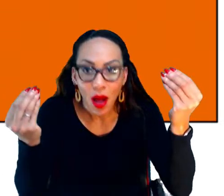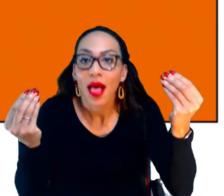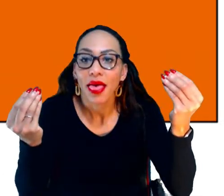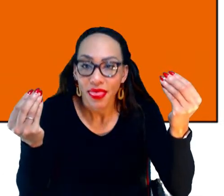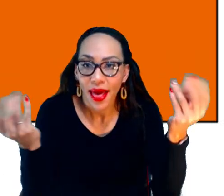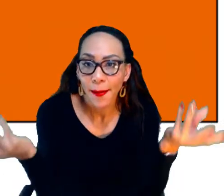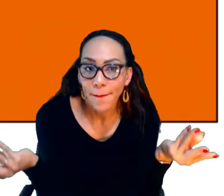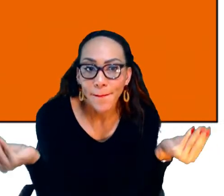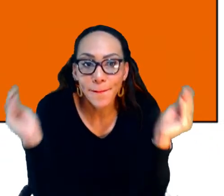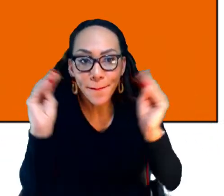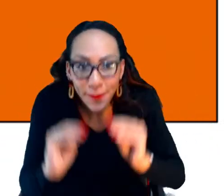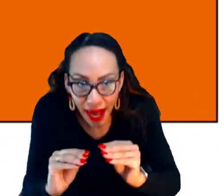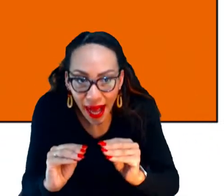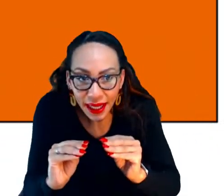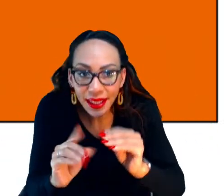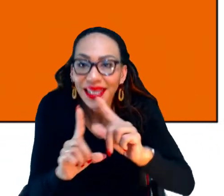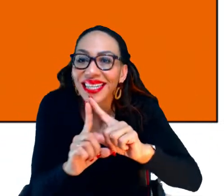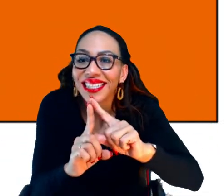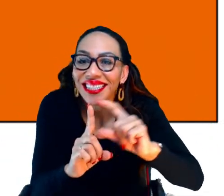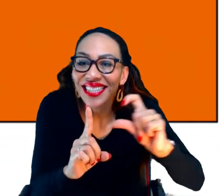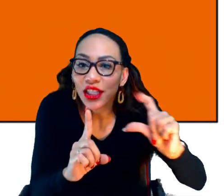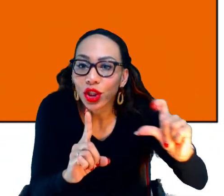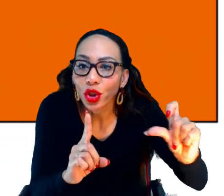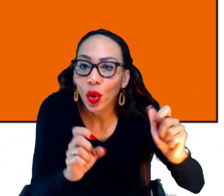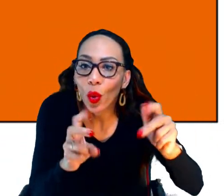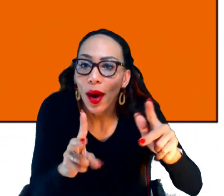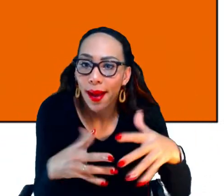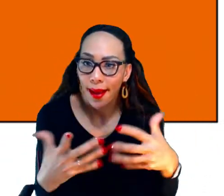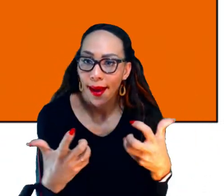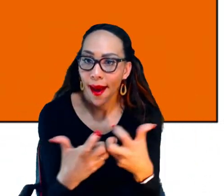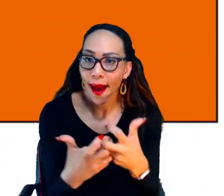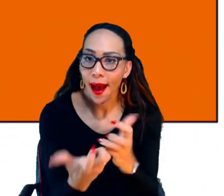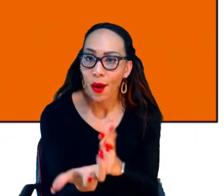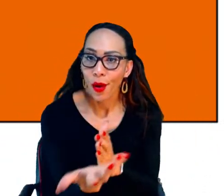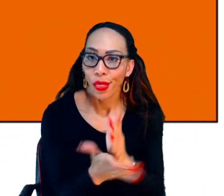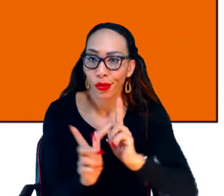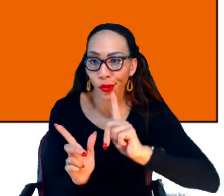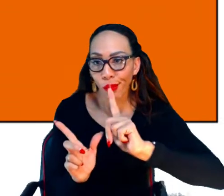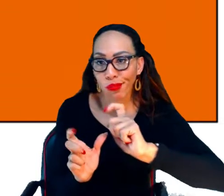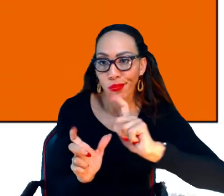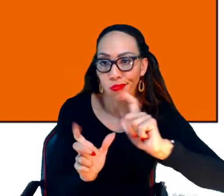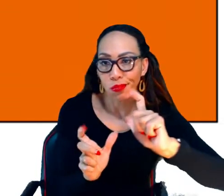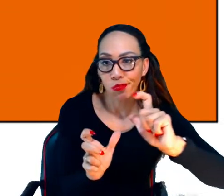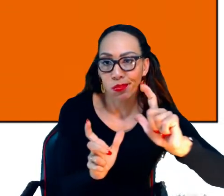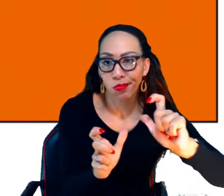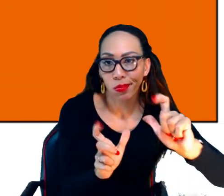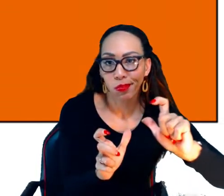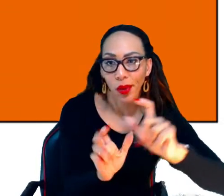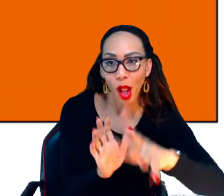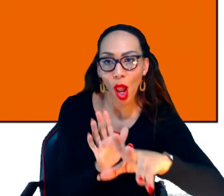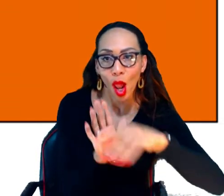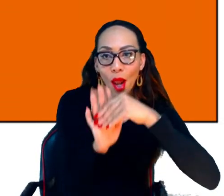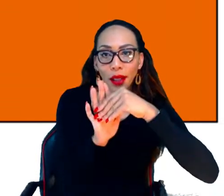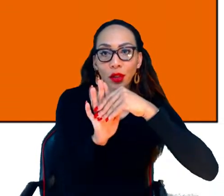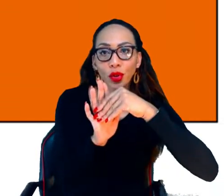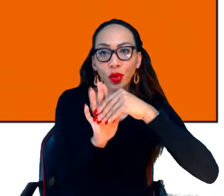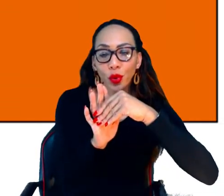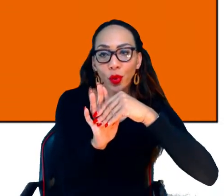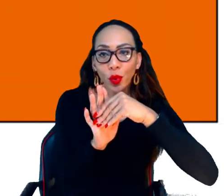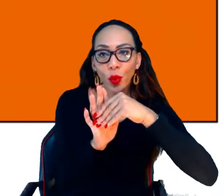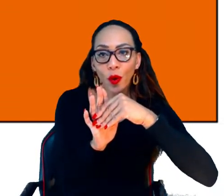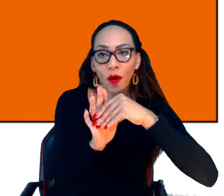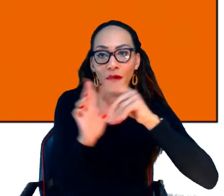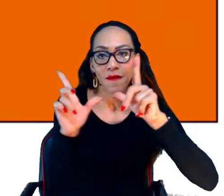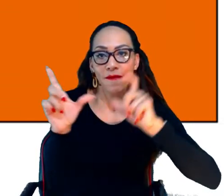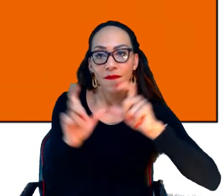format sort of through Photoshop and different free phone apps and different things like that. So I enjoy doing that. I still